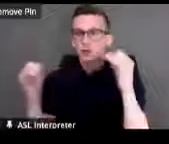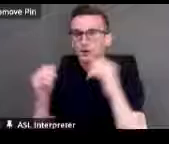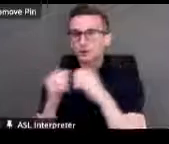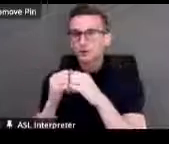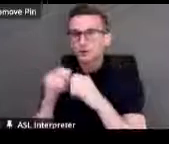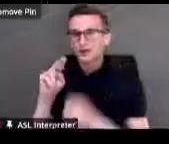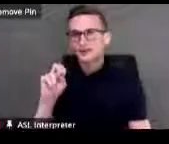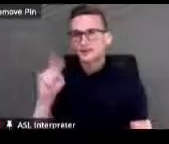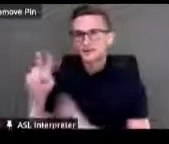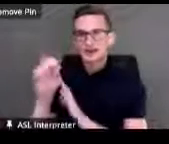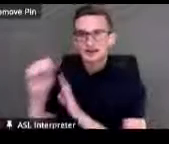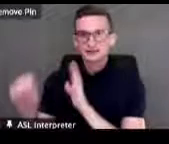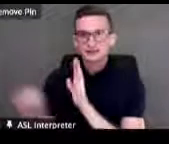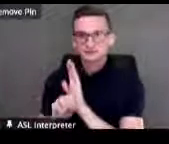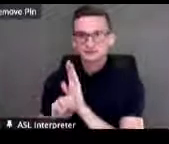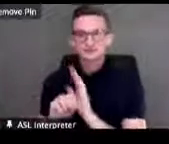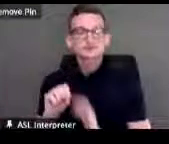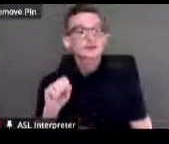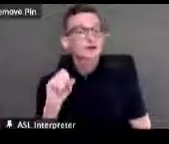Thank you. Go ahead, please.